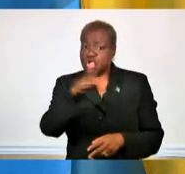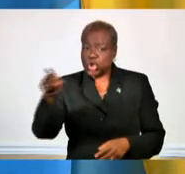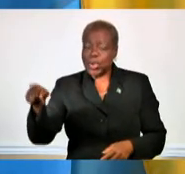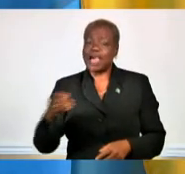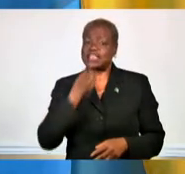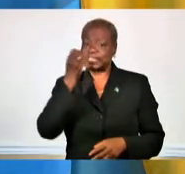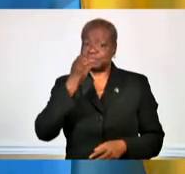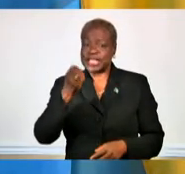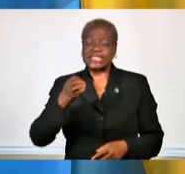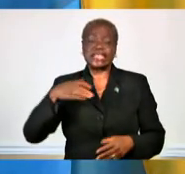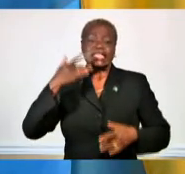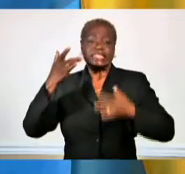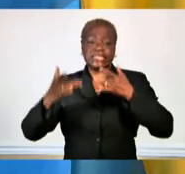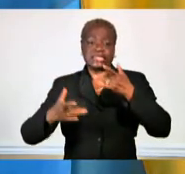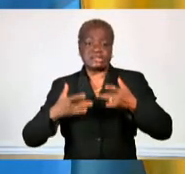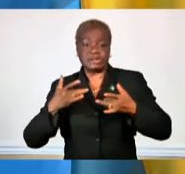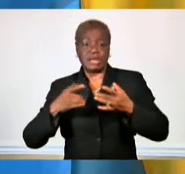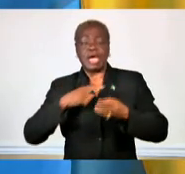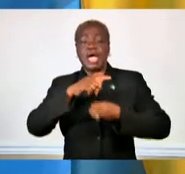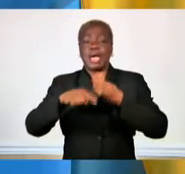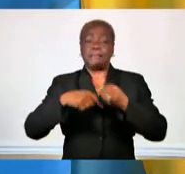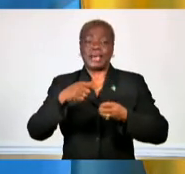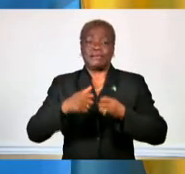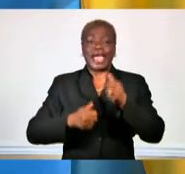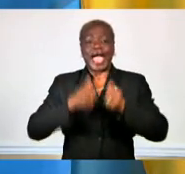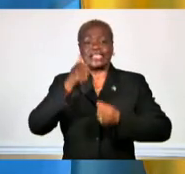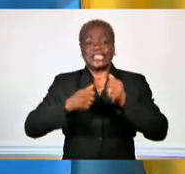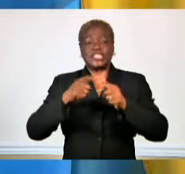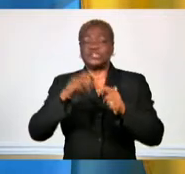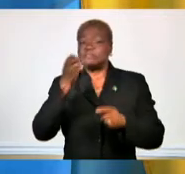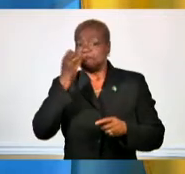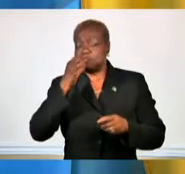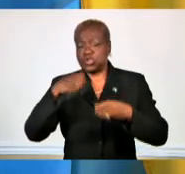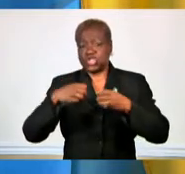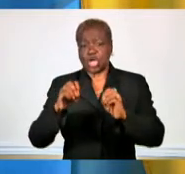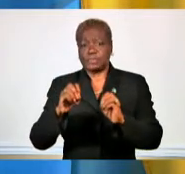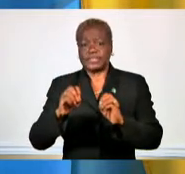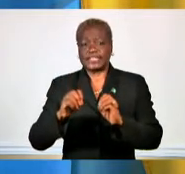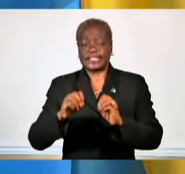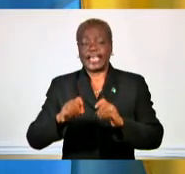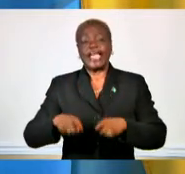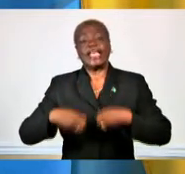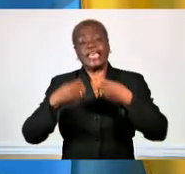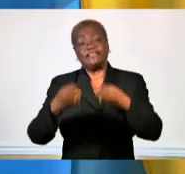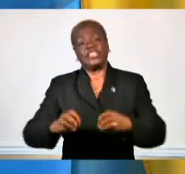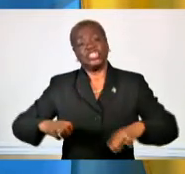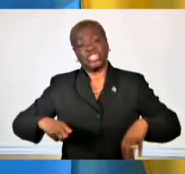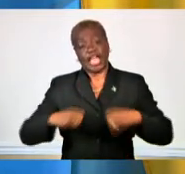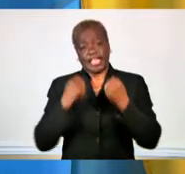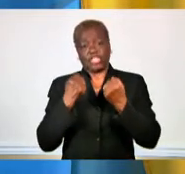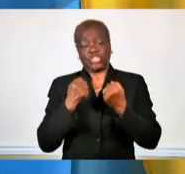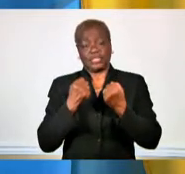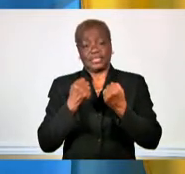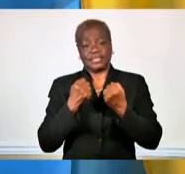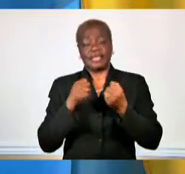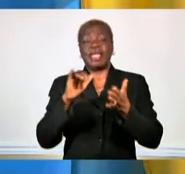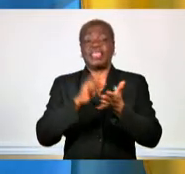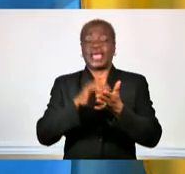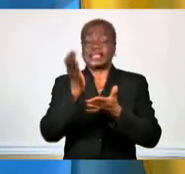You have expressed concern about access to food stores, given unique challenges that